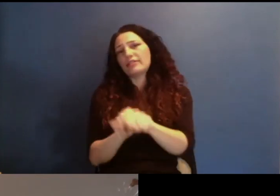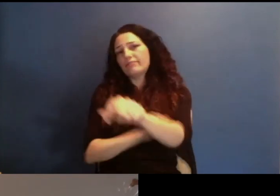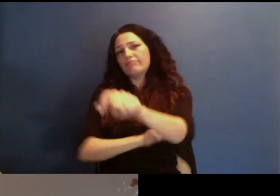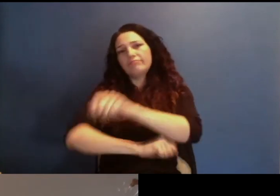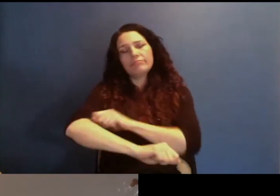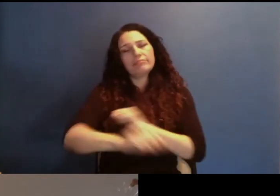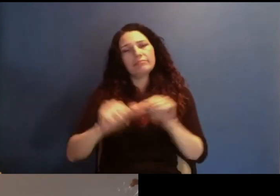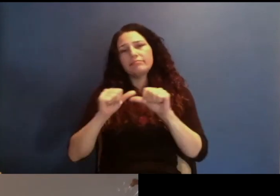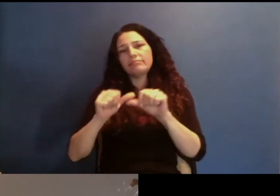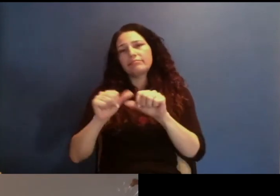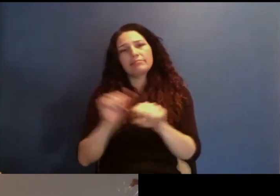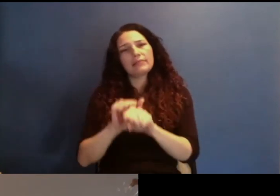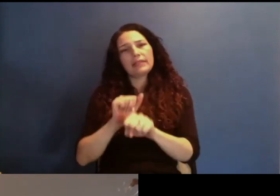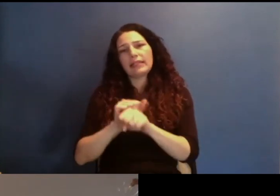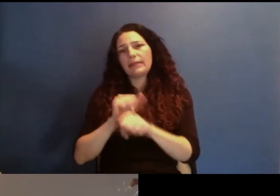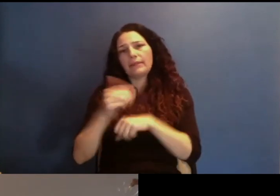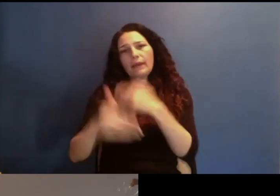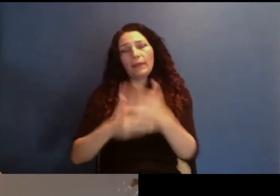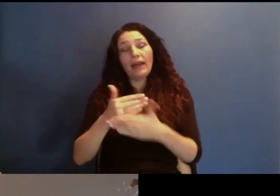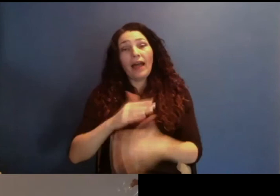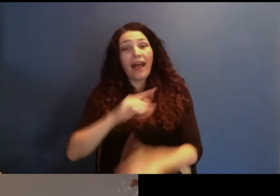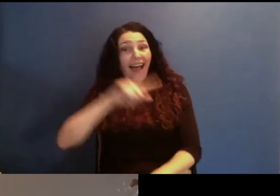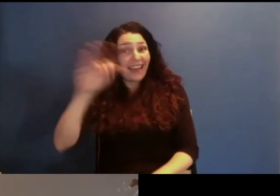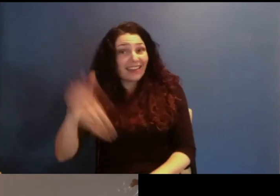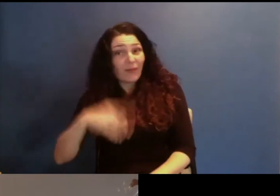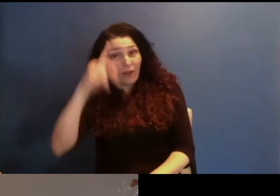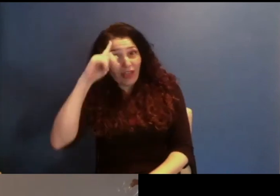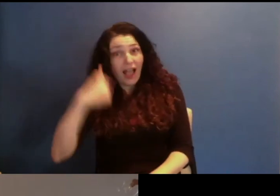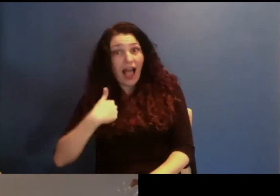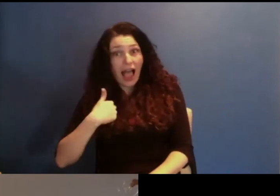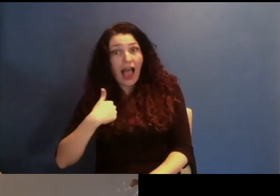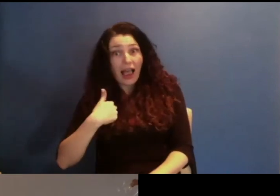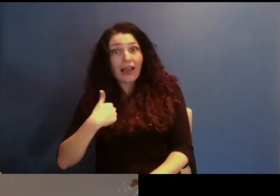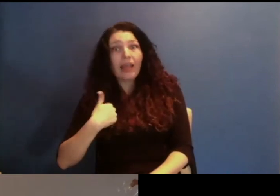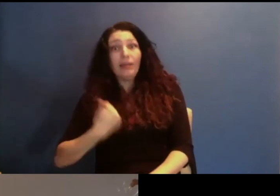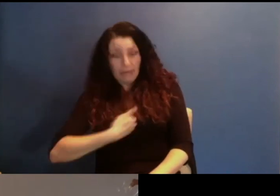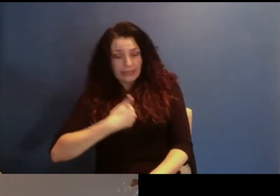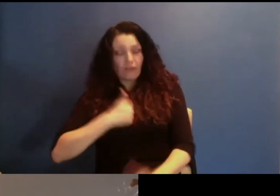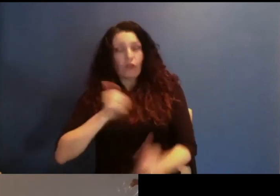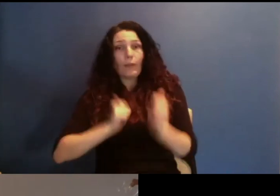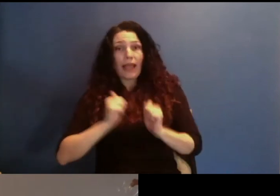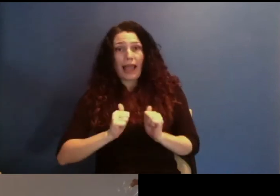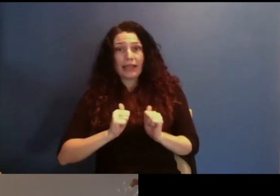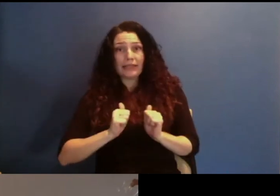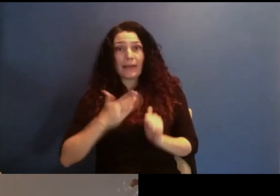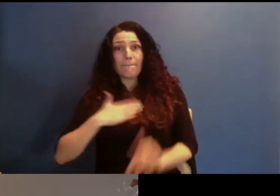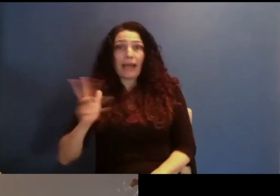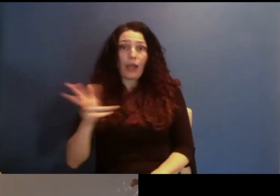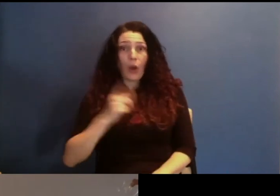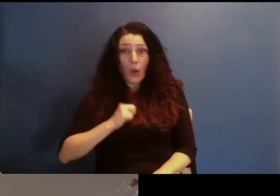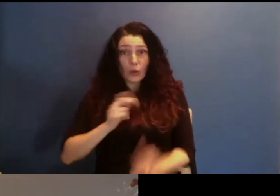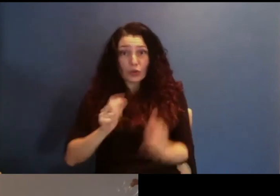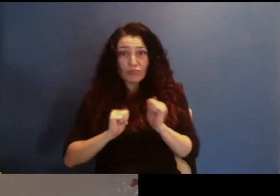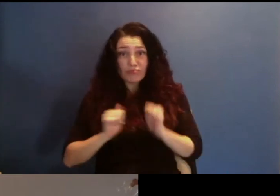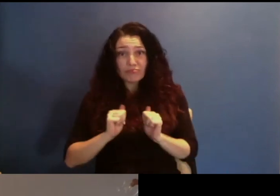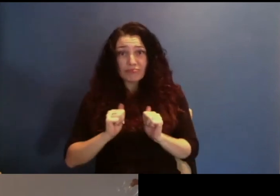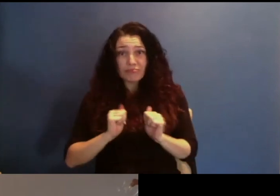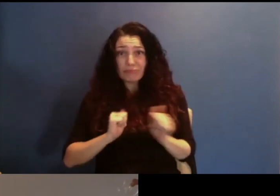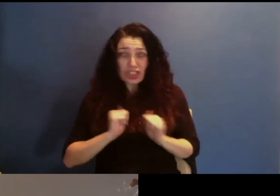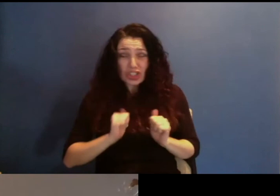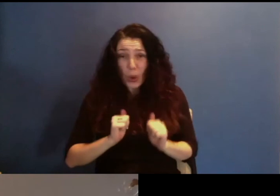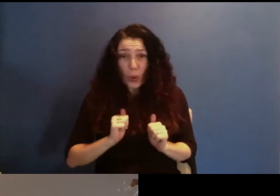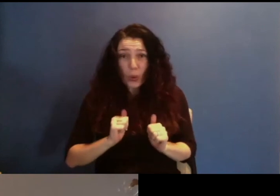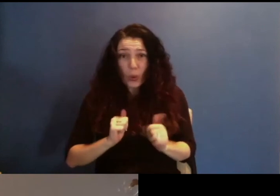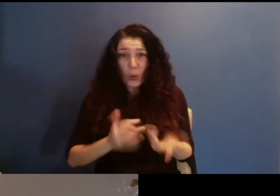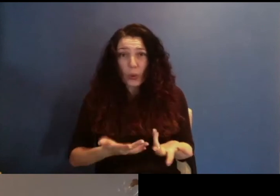show, and here I am. So it is possible, and I think it's showing other people that disabled people are so